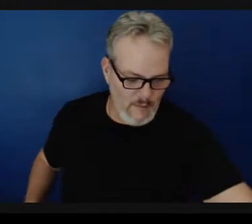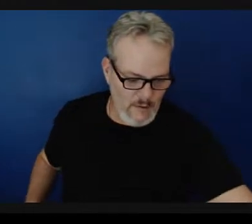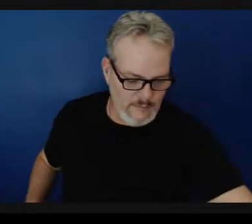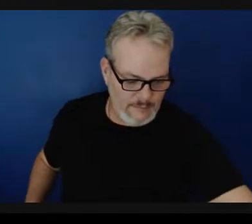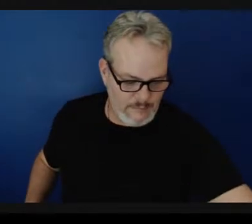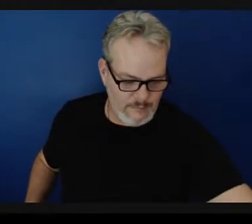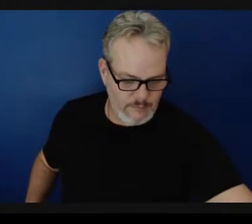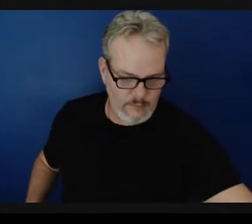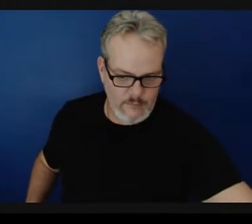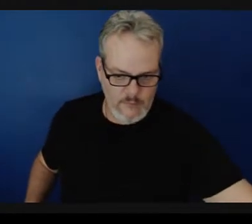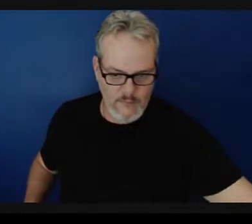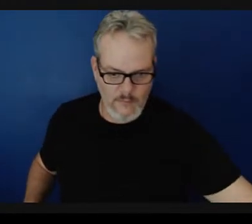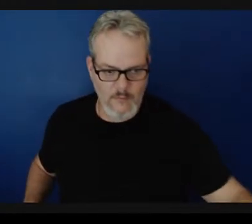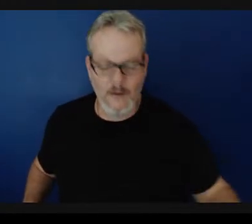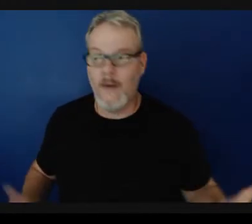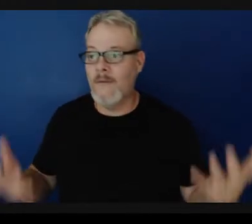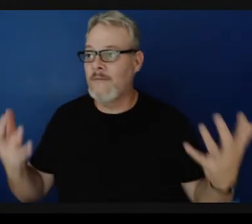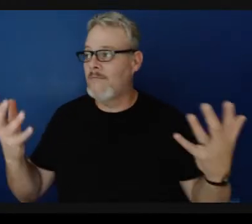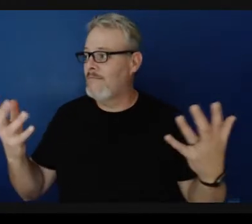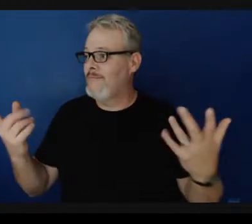So what are we doing?